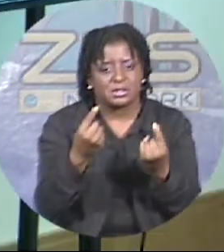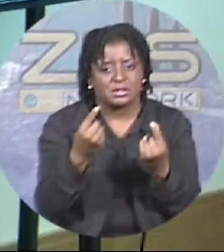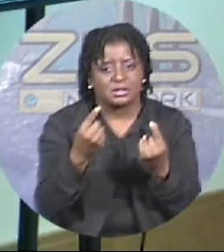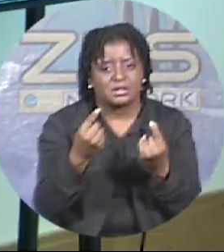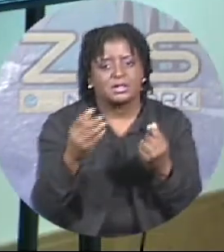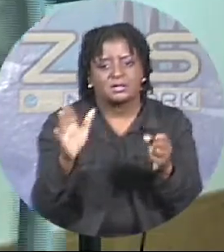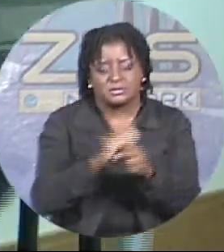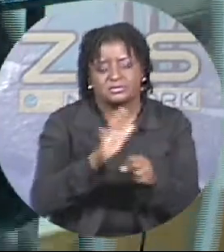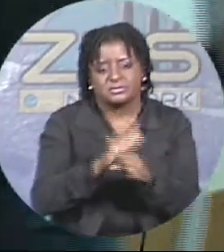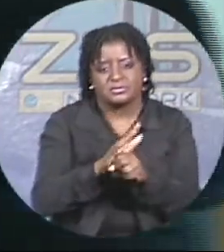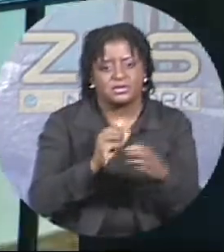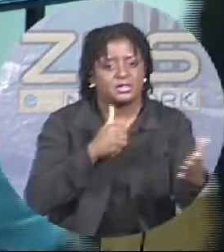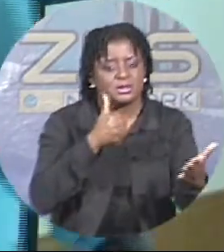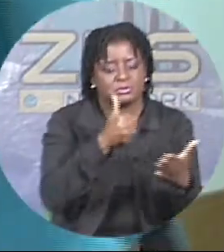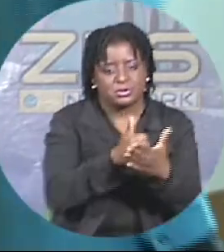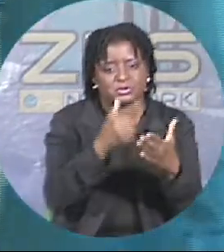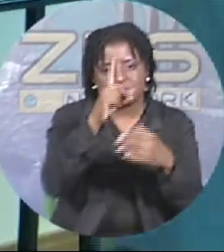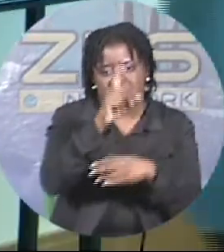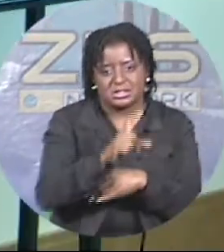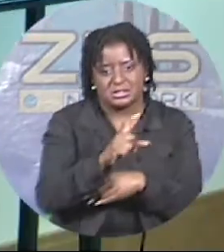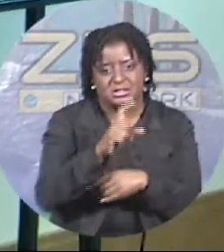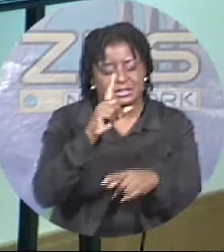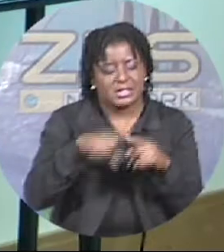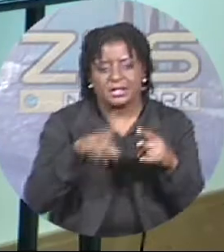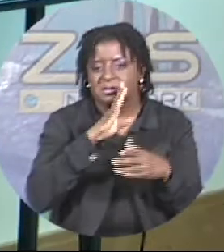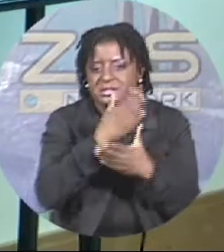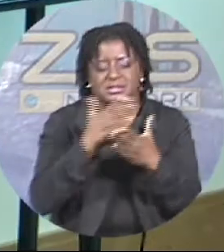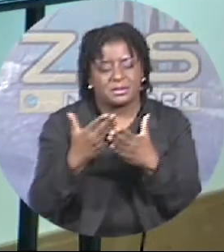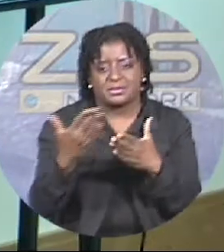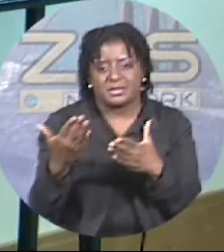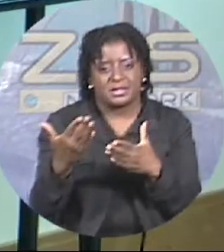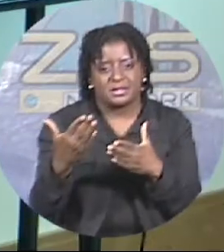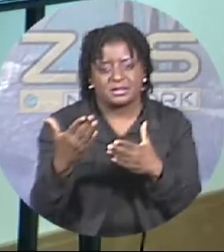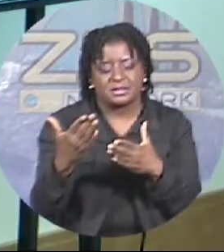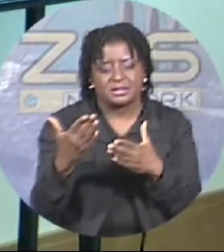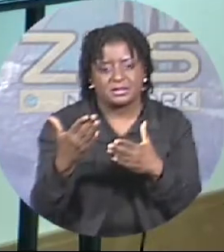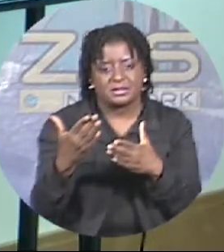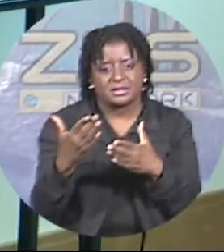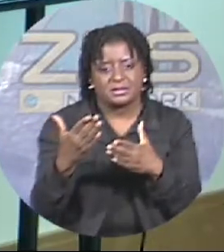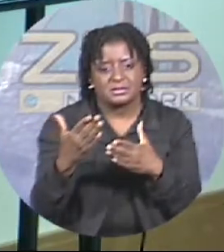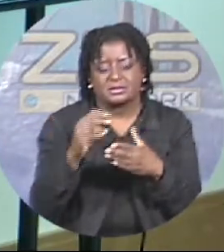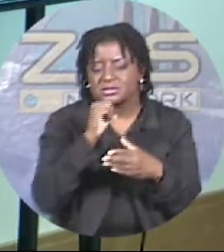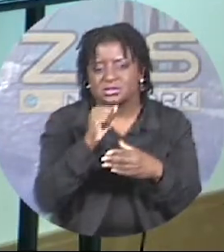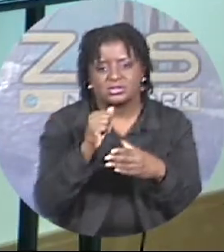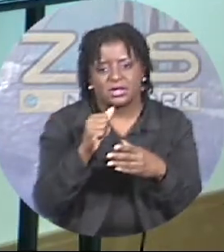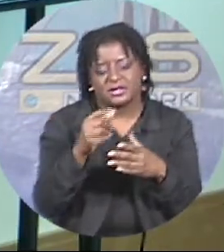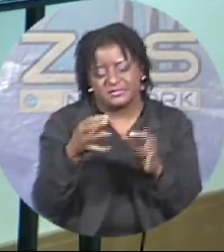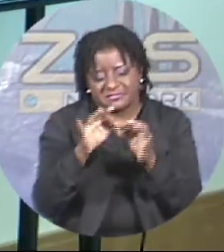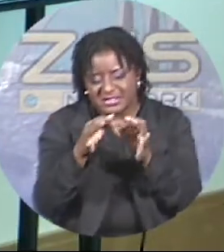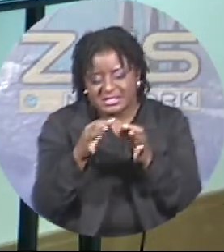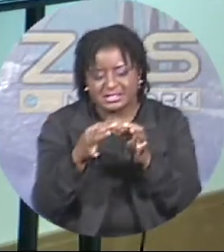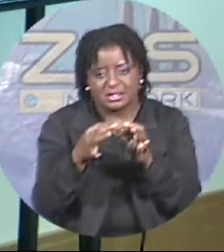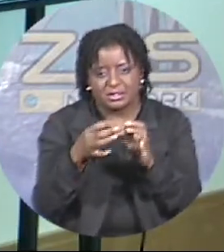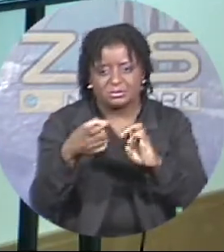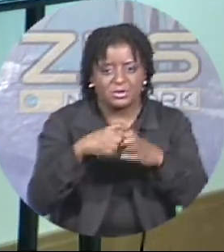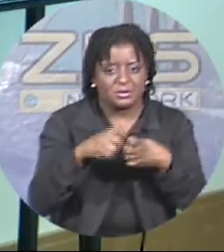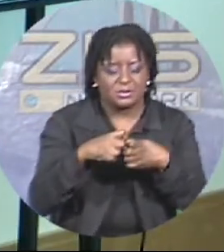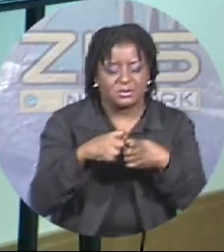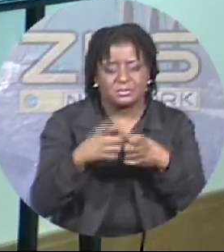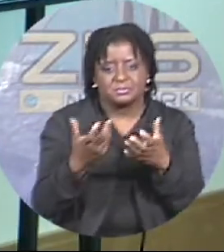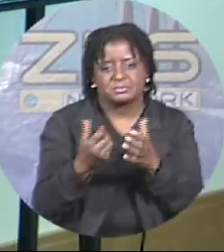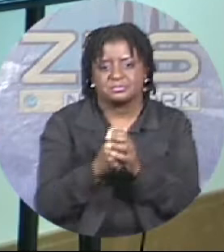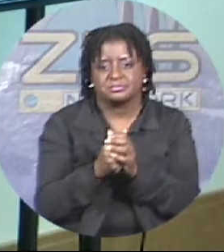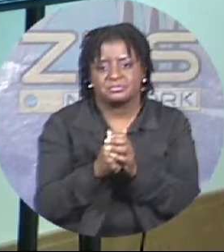holistic approach is needed. This can't be something, this is not a, from our perspective as a regulator at least, this is not a patching issue. You can't patch this problem, you can't fix